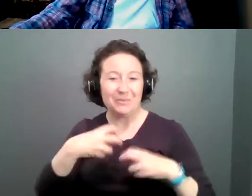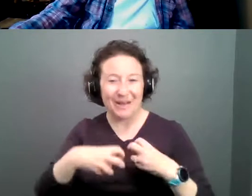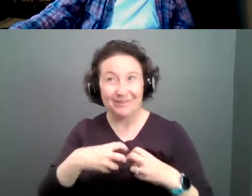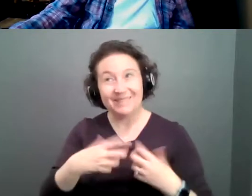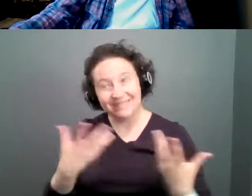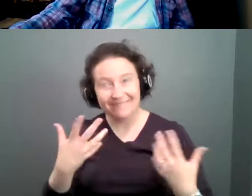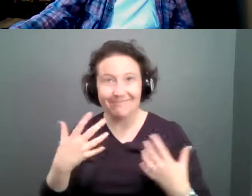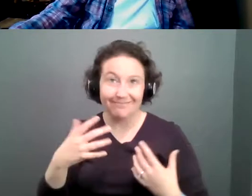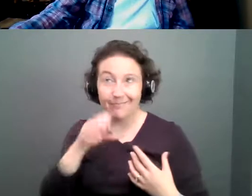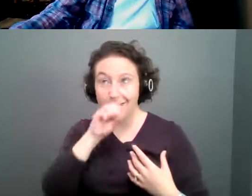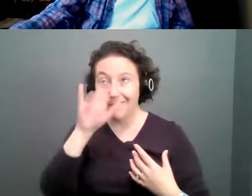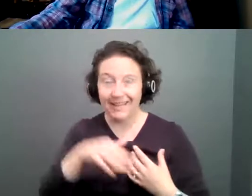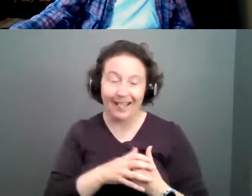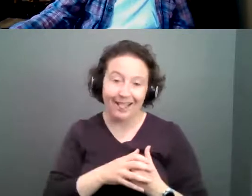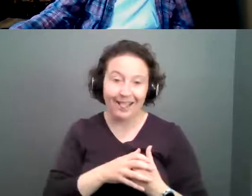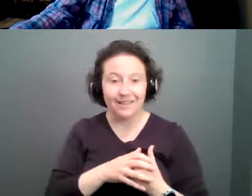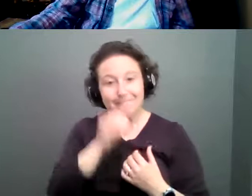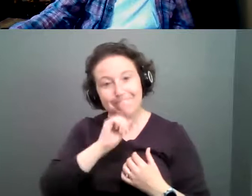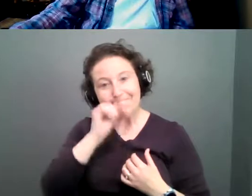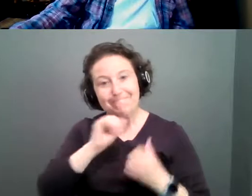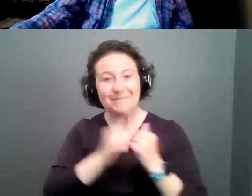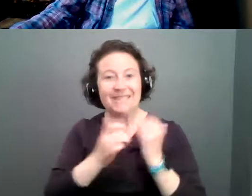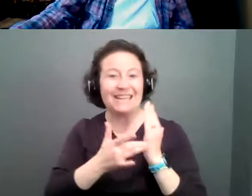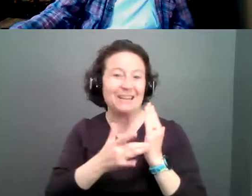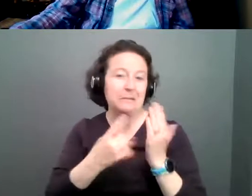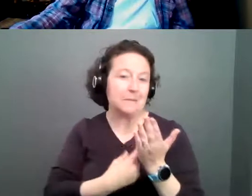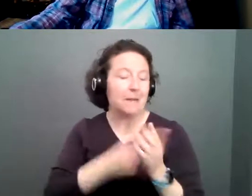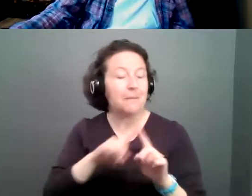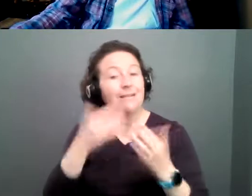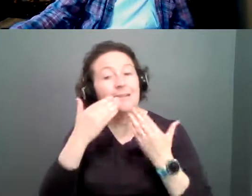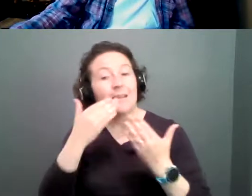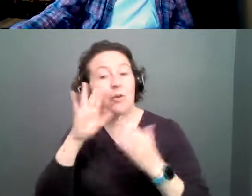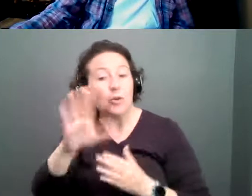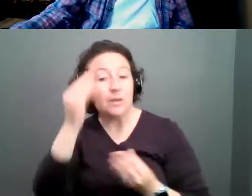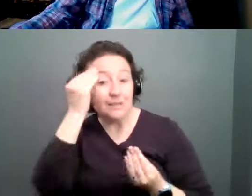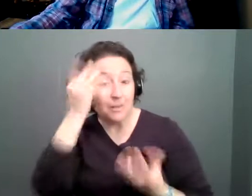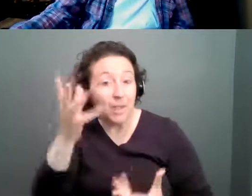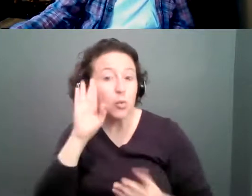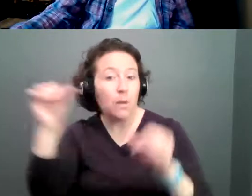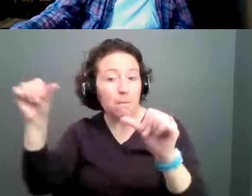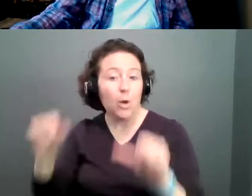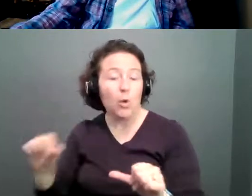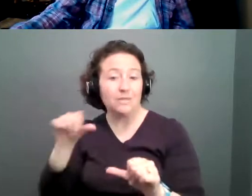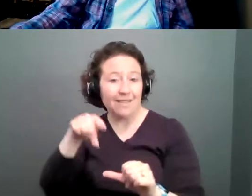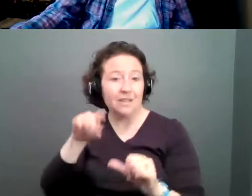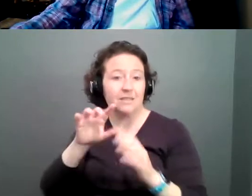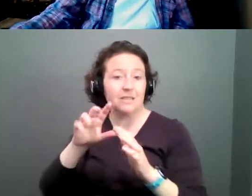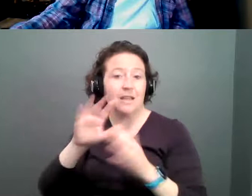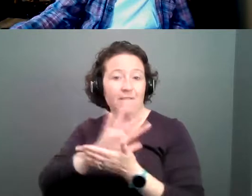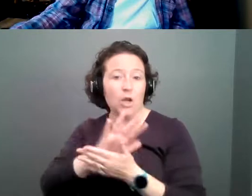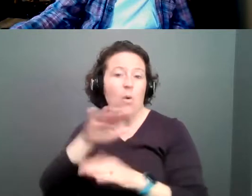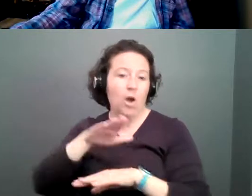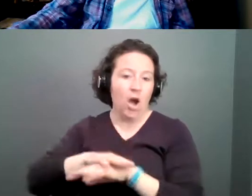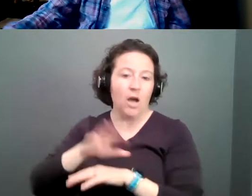that, that we deal with sometimes, but we are grateful for this information. We will be posting it on our website as well as our social